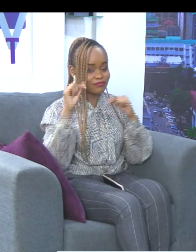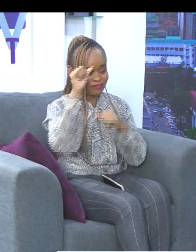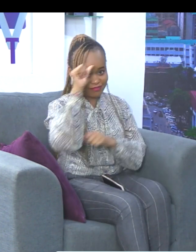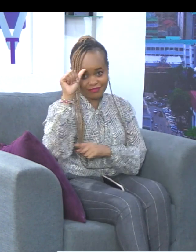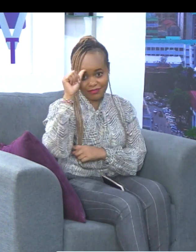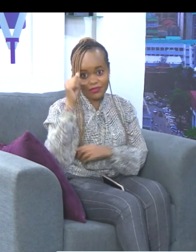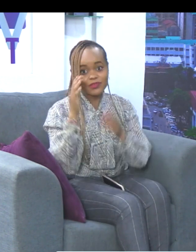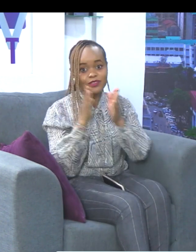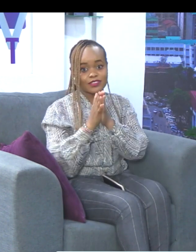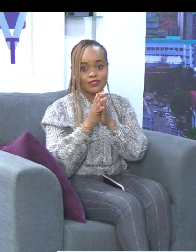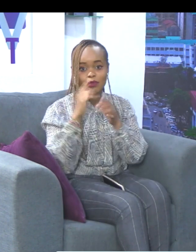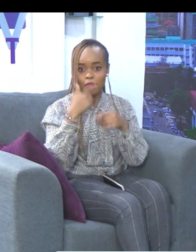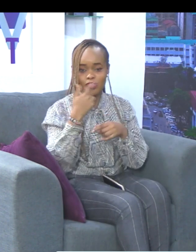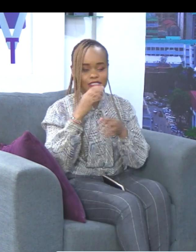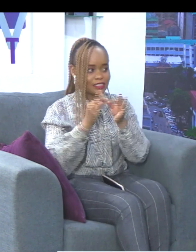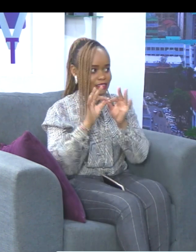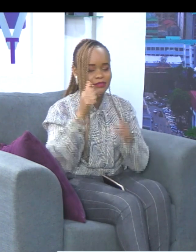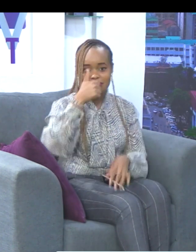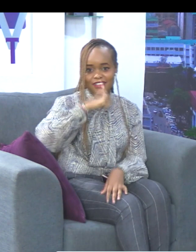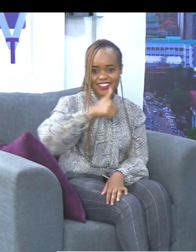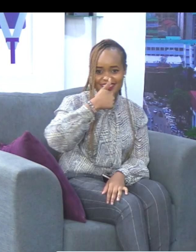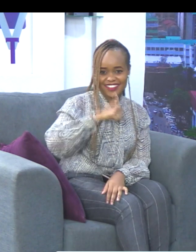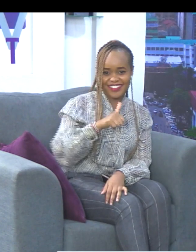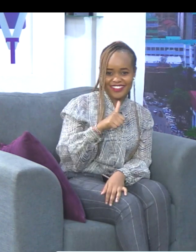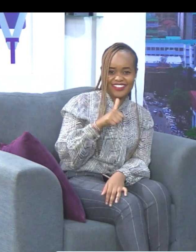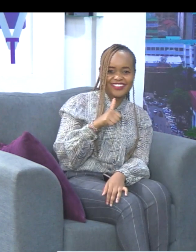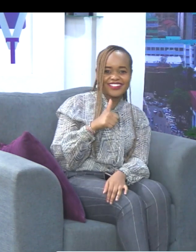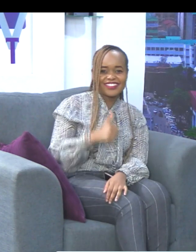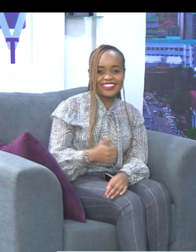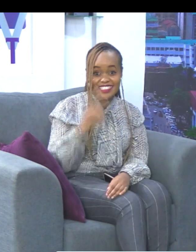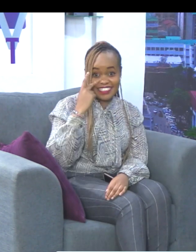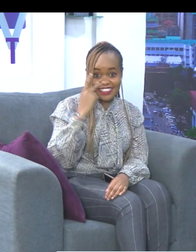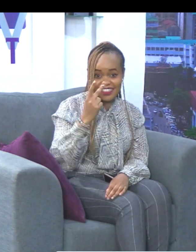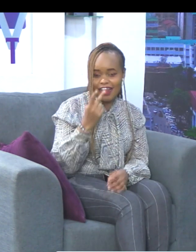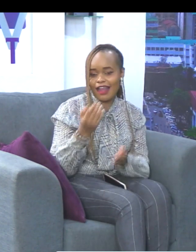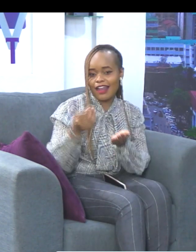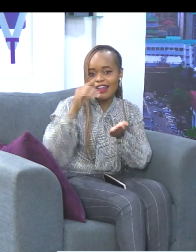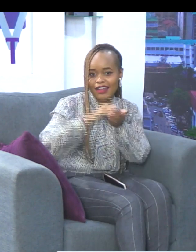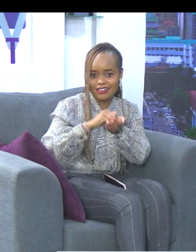this is my sign name. And my guests, we are happy. The interpreter who was doing the voicing